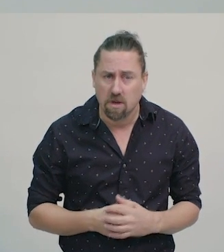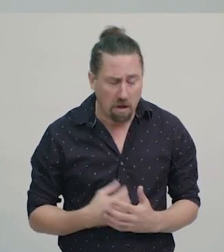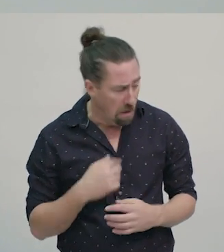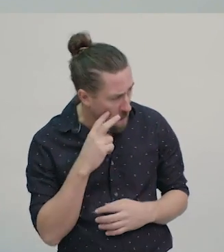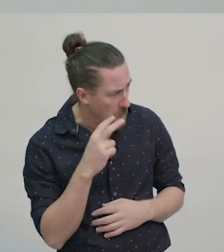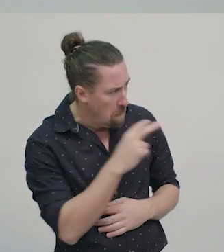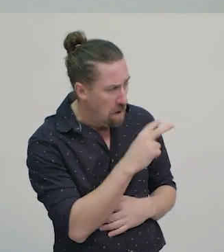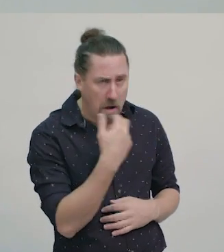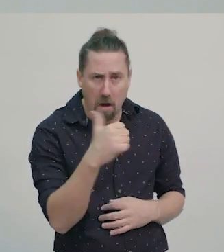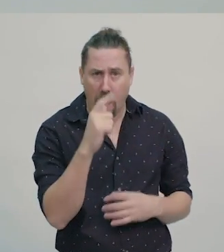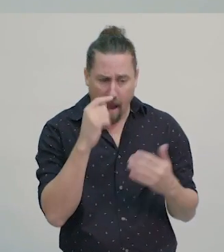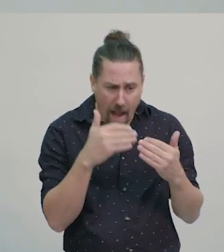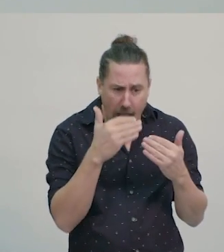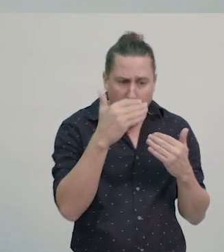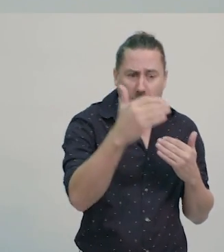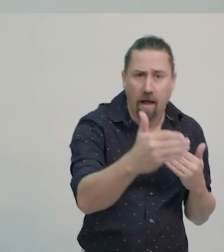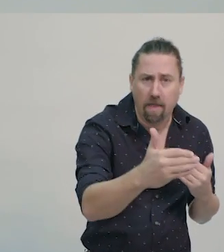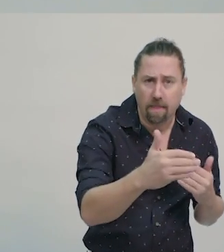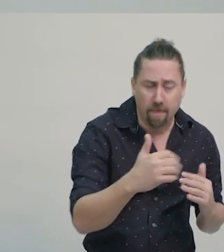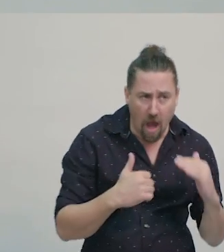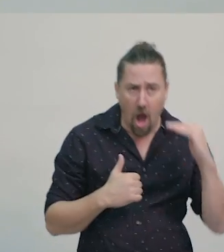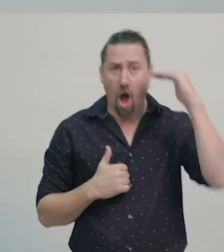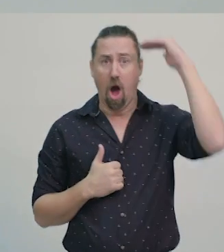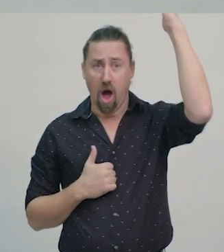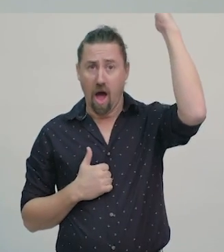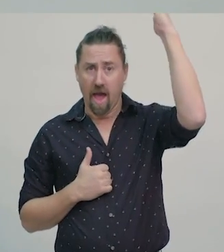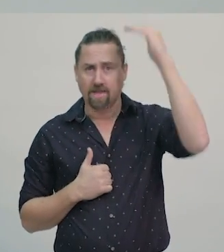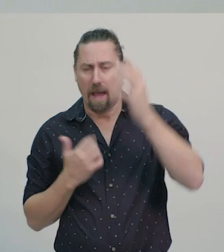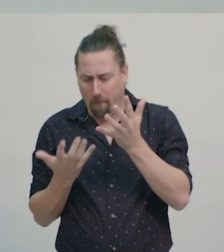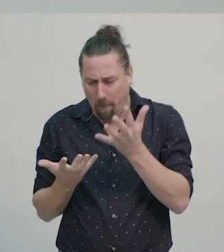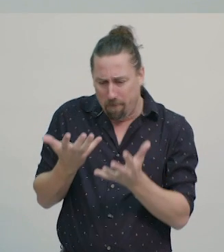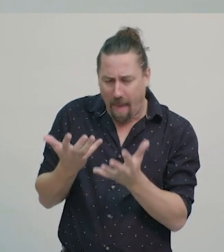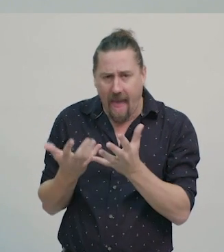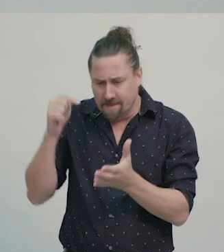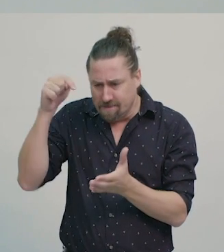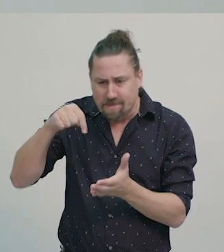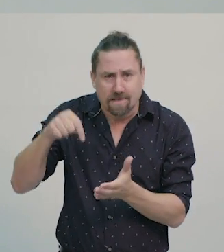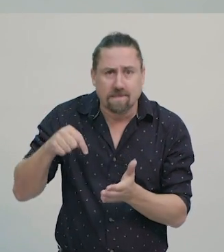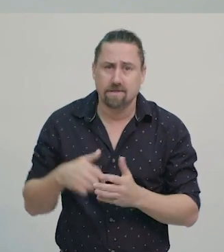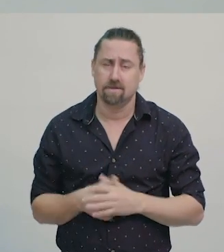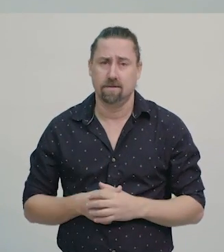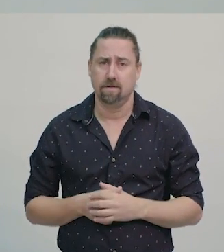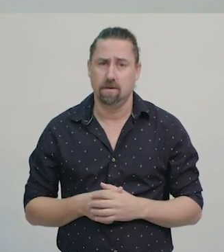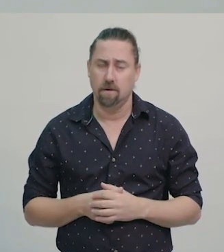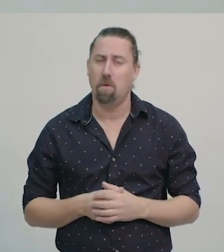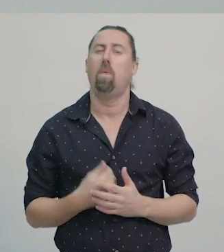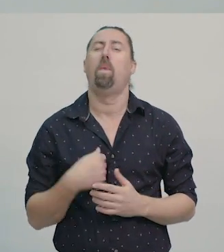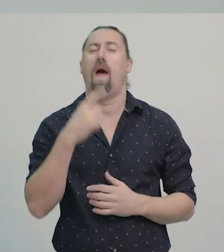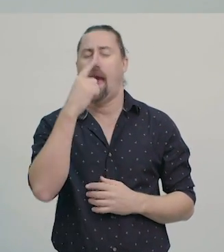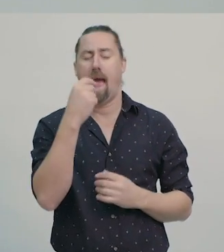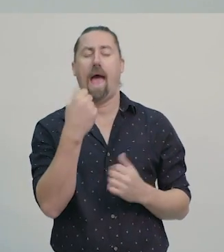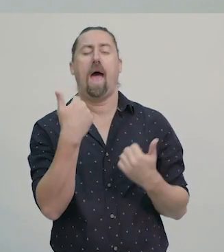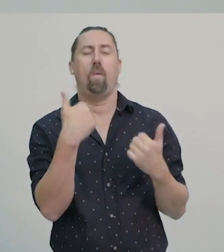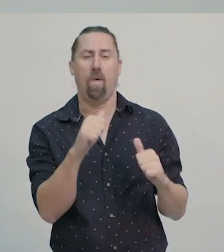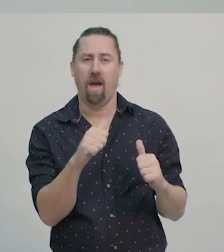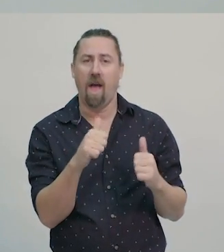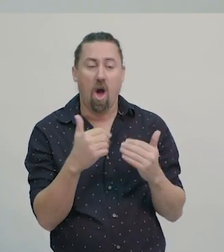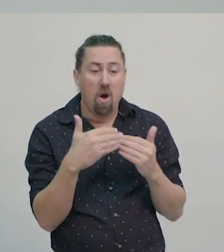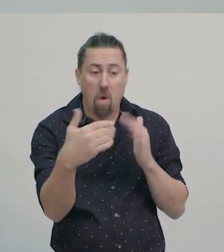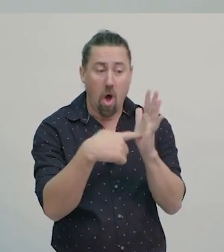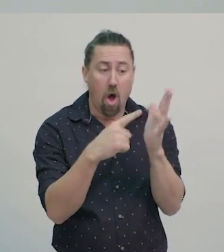As you can see, I am very hot, but this Eskimo is very cold. We can also measure hot and cold. This is called